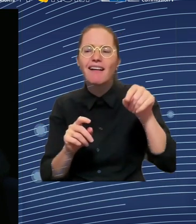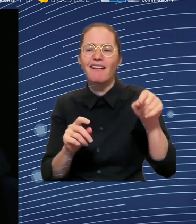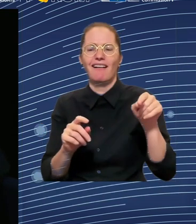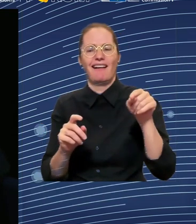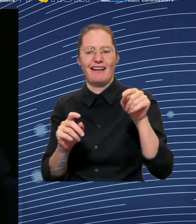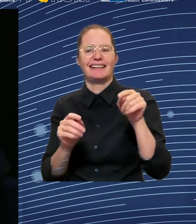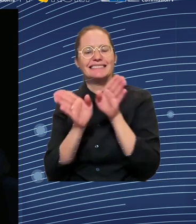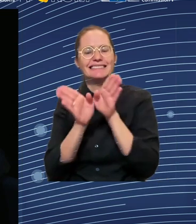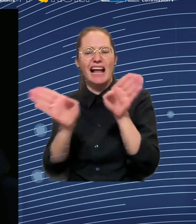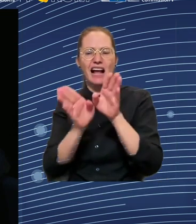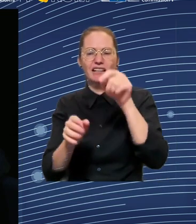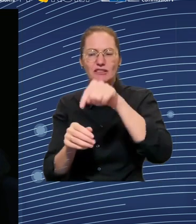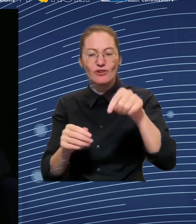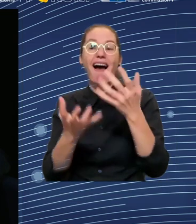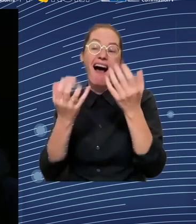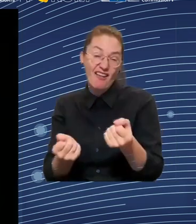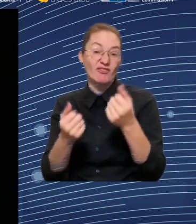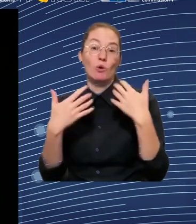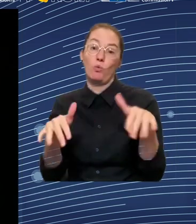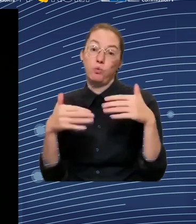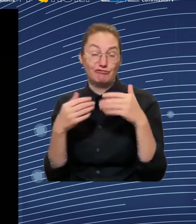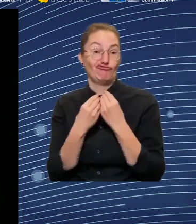more of formal care services.